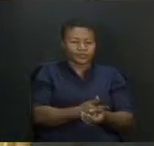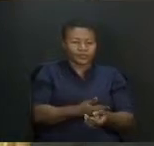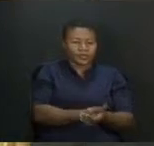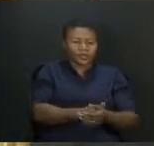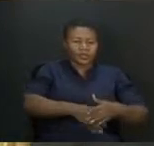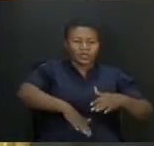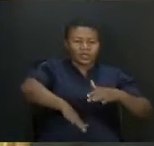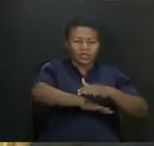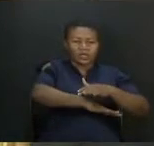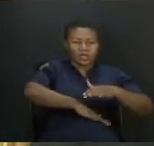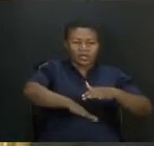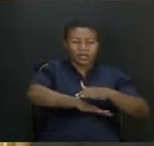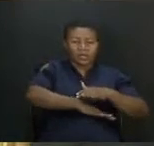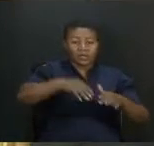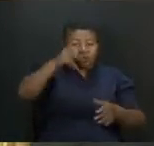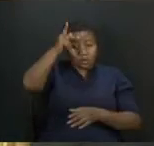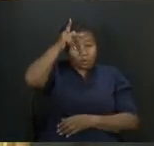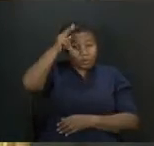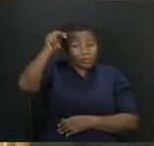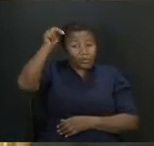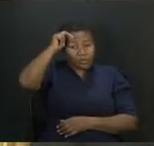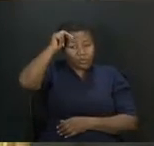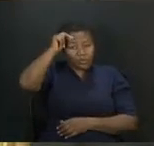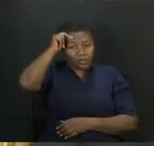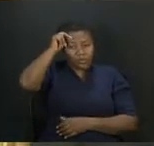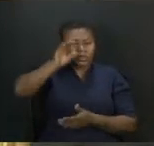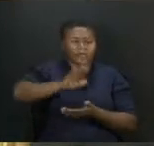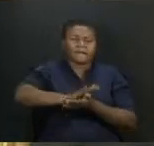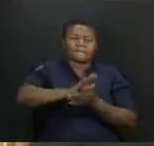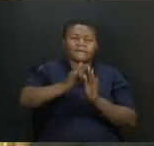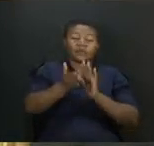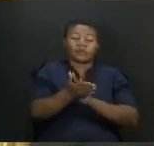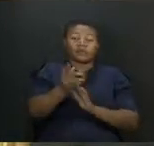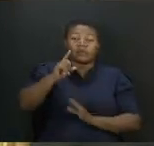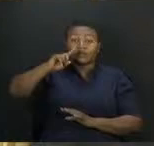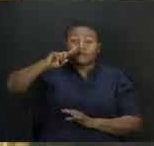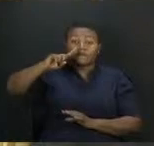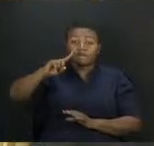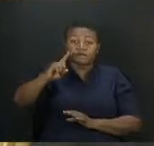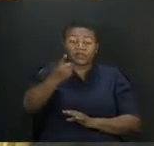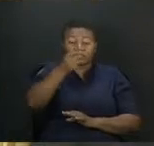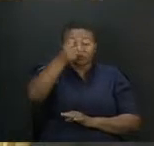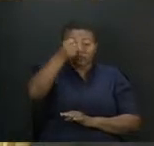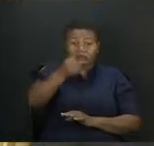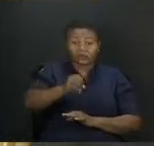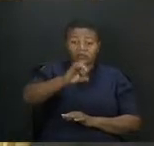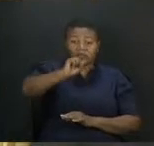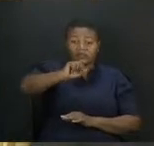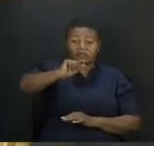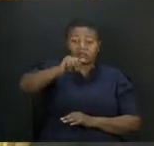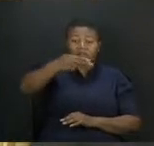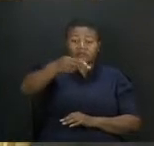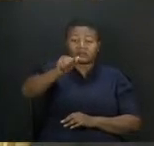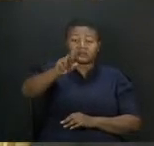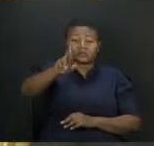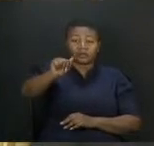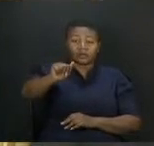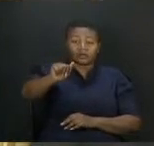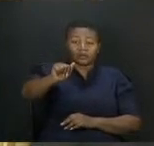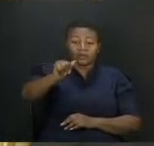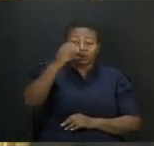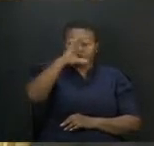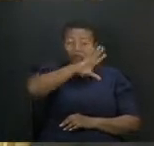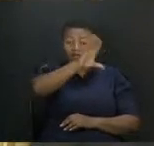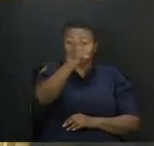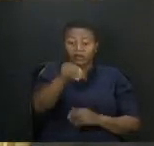leadership of Dr. Kwame Nkrumah, became the first sub-Saharan African country to achieve independence